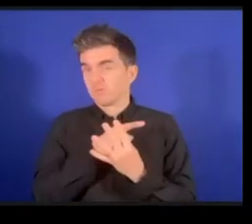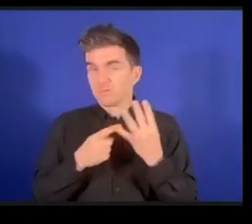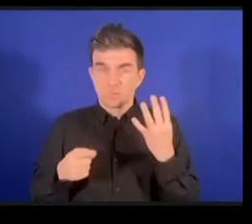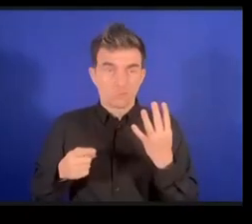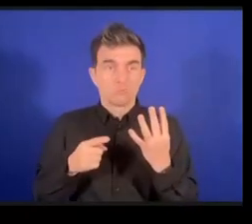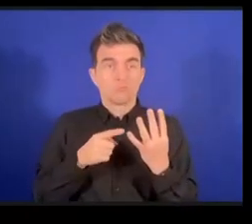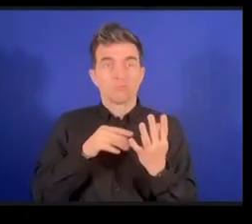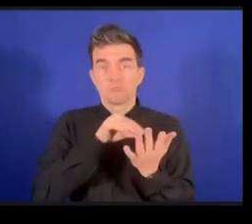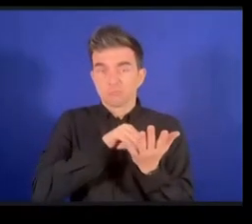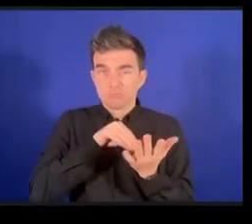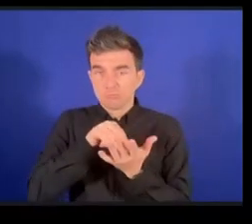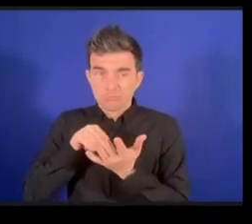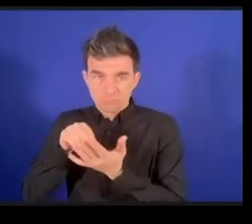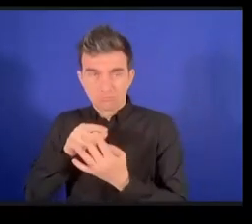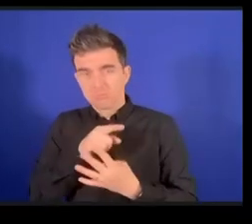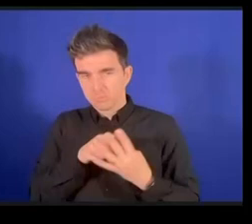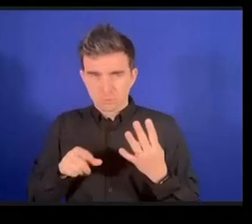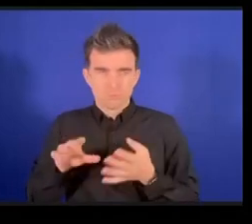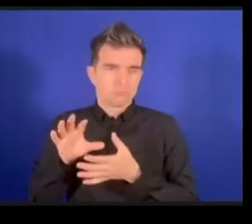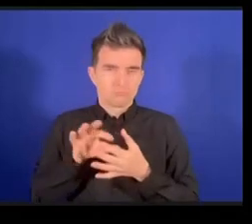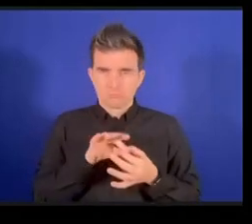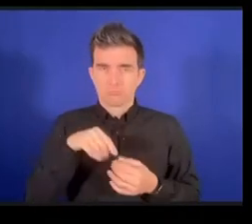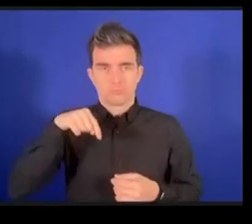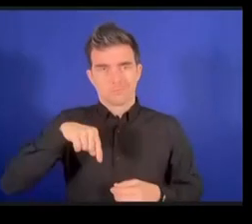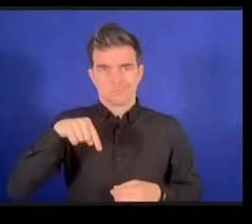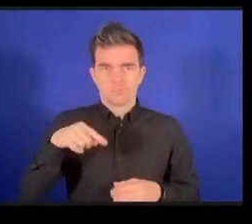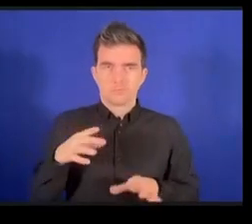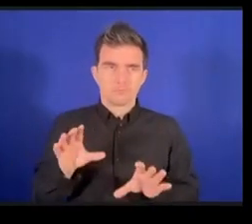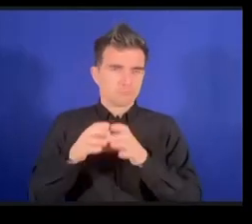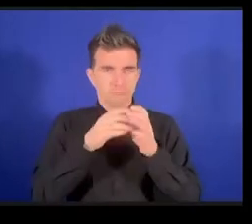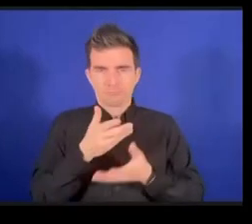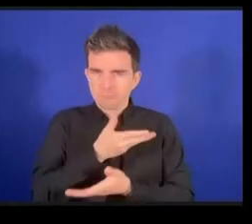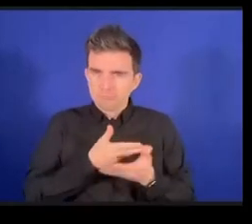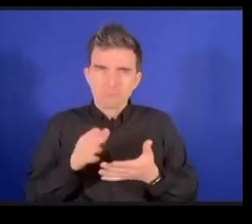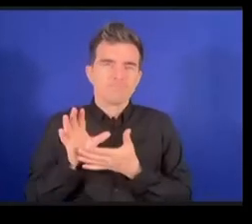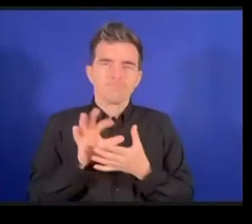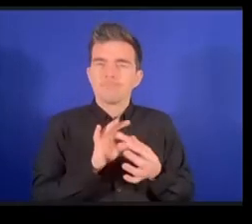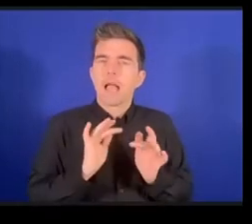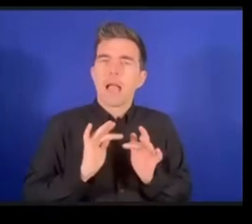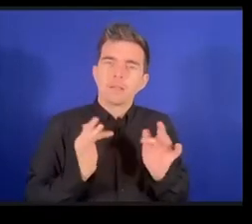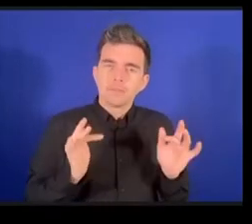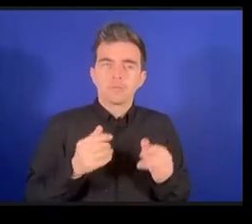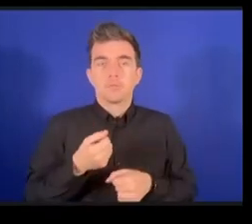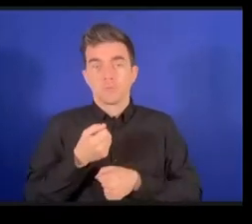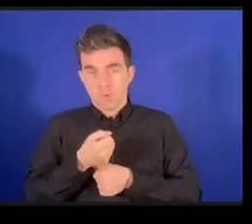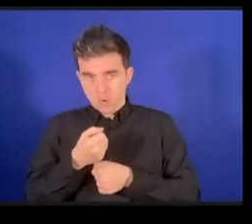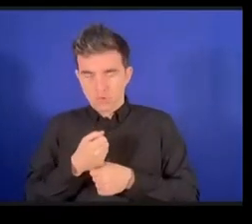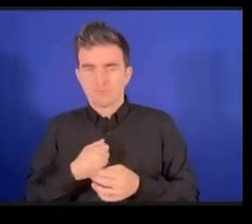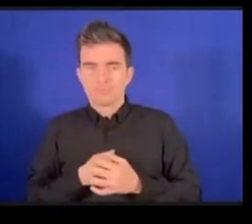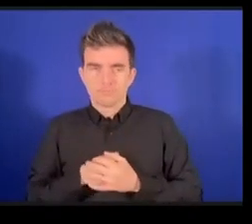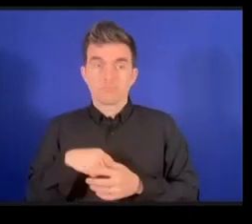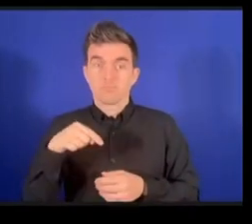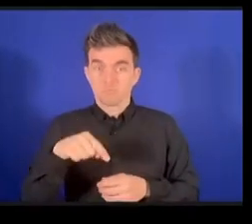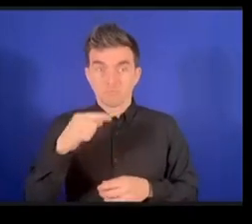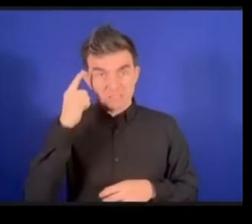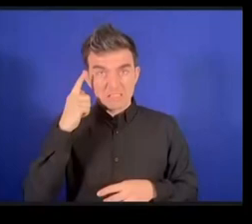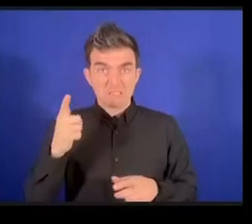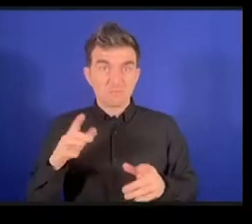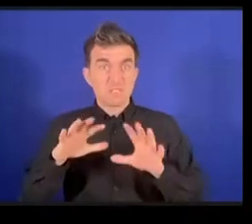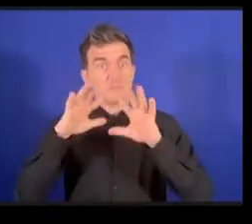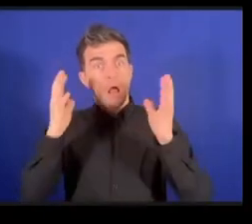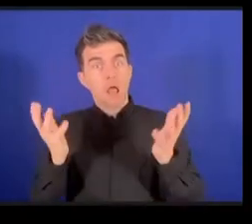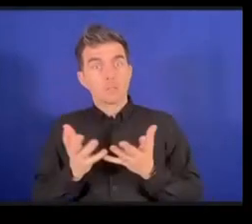is probably the uh world's biggest project on job creation uh that we do uh using